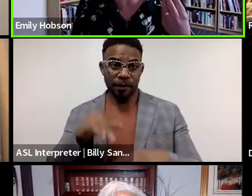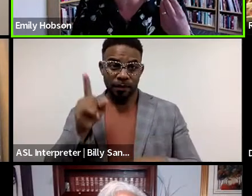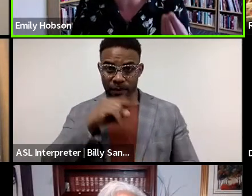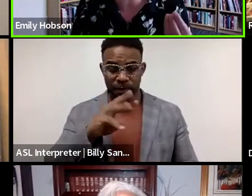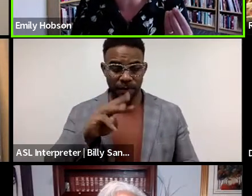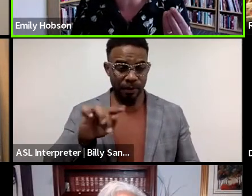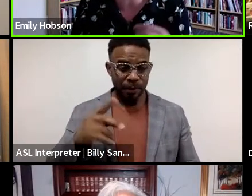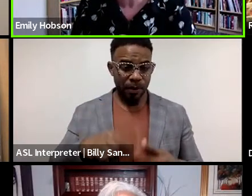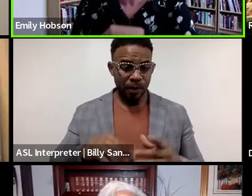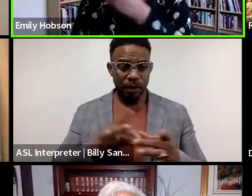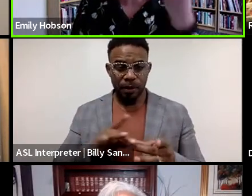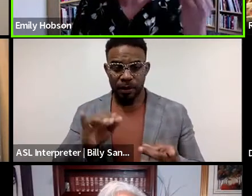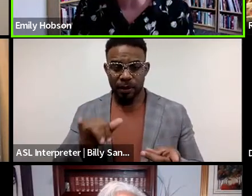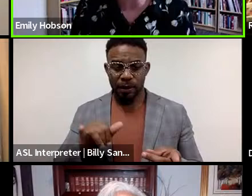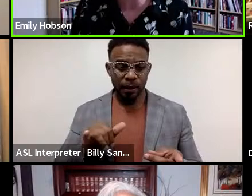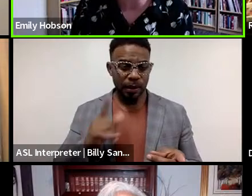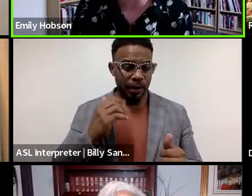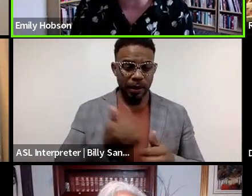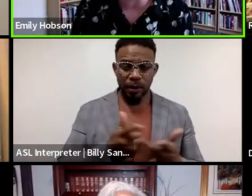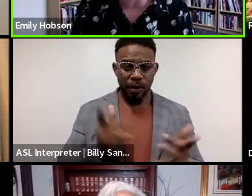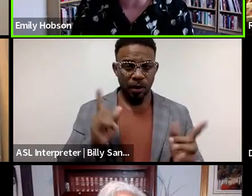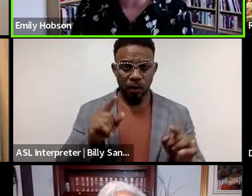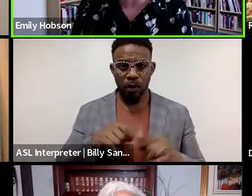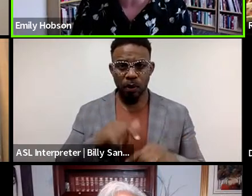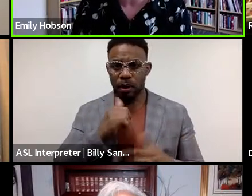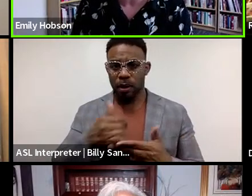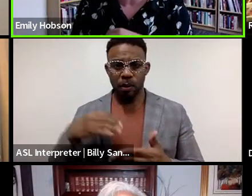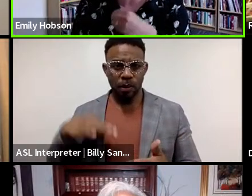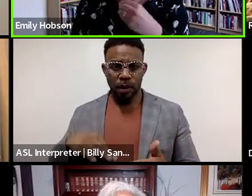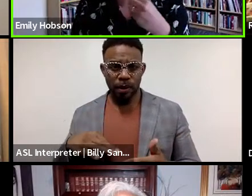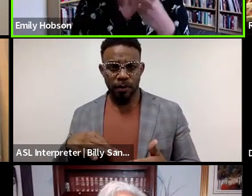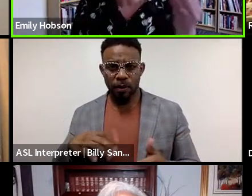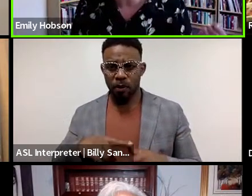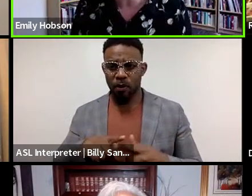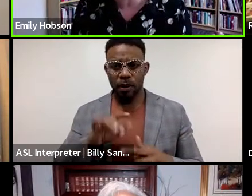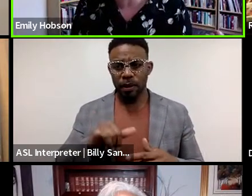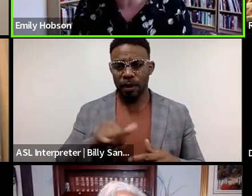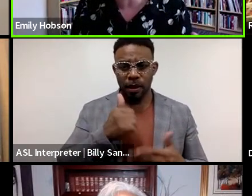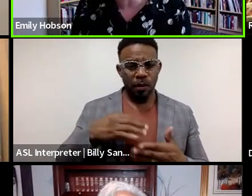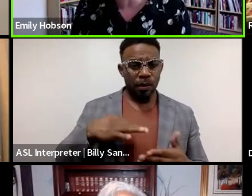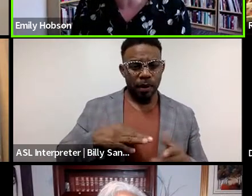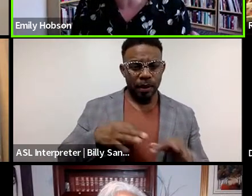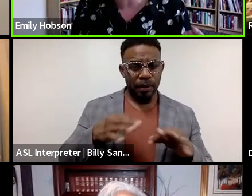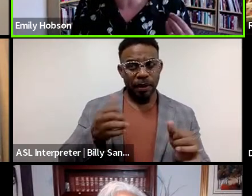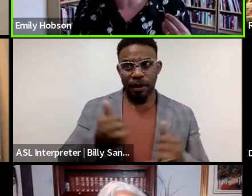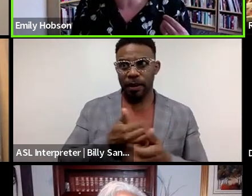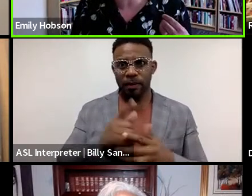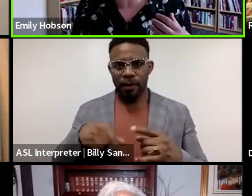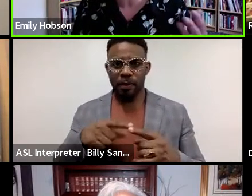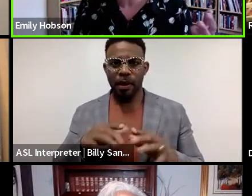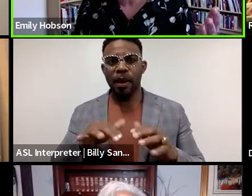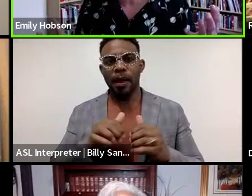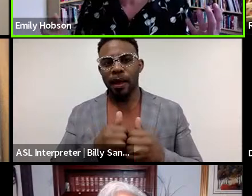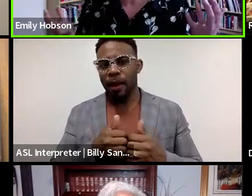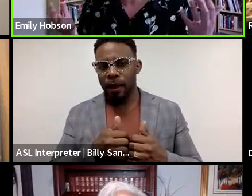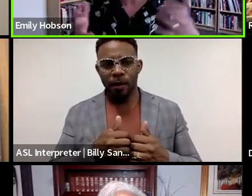right? To say that just everybody went to nonprofits or that nonprofits explain everything about